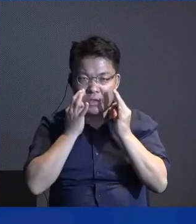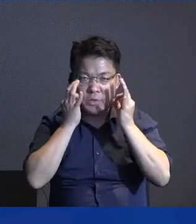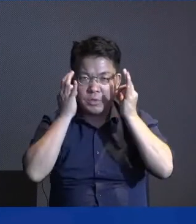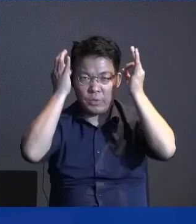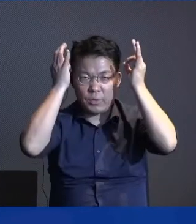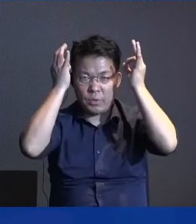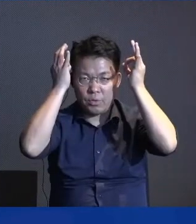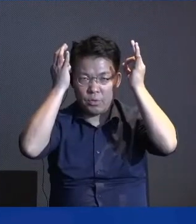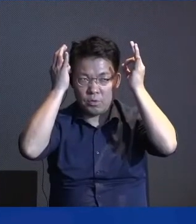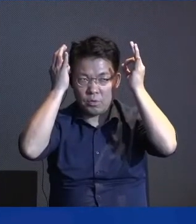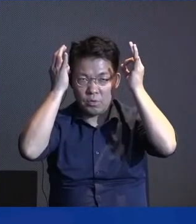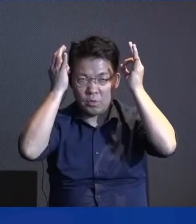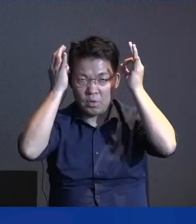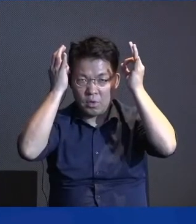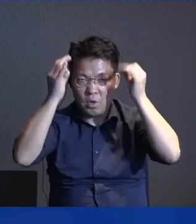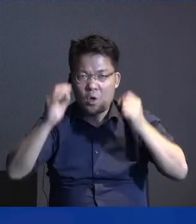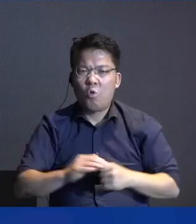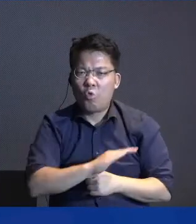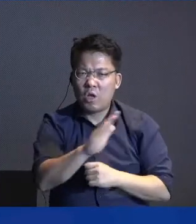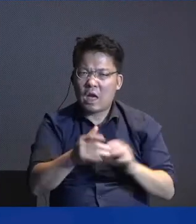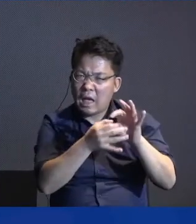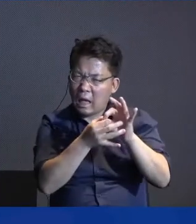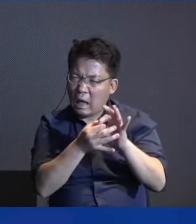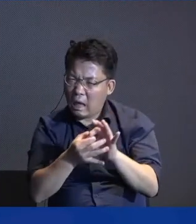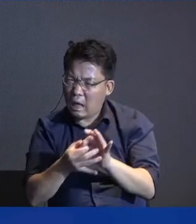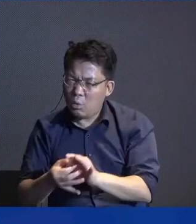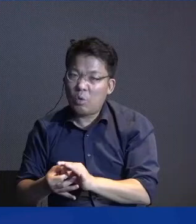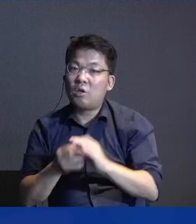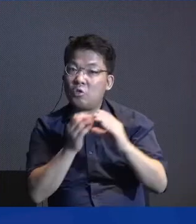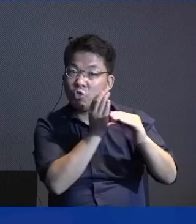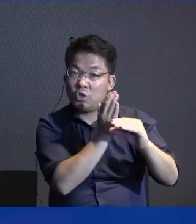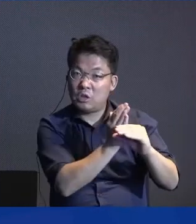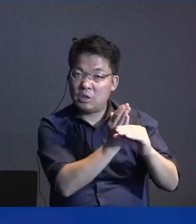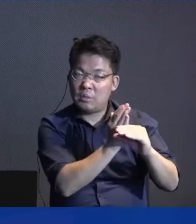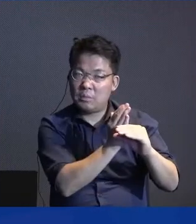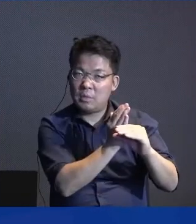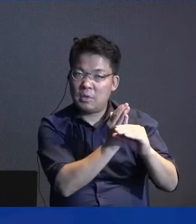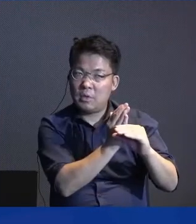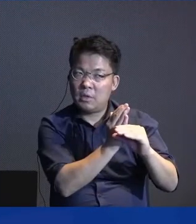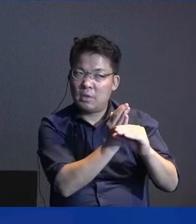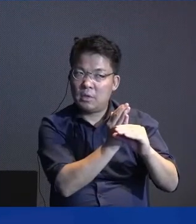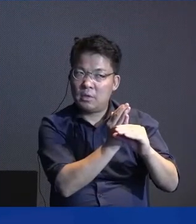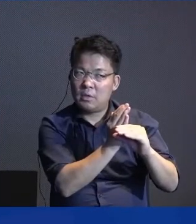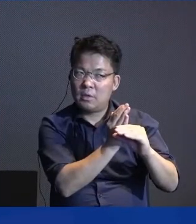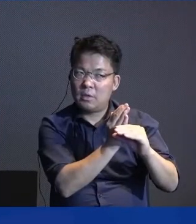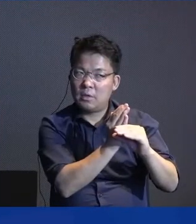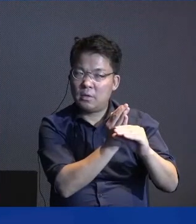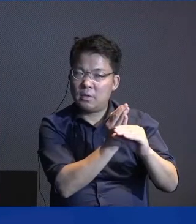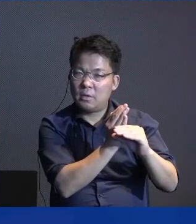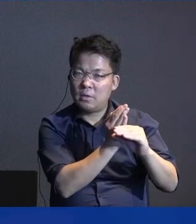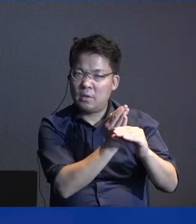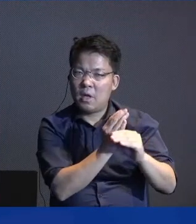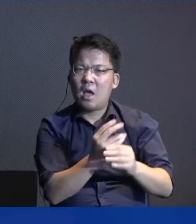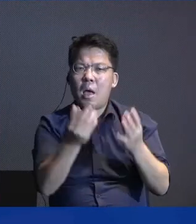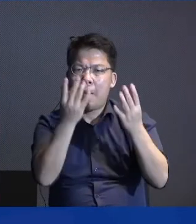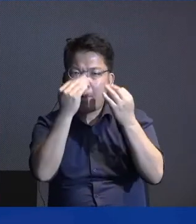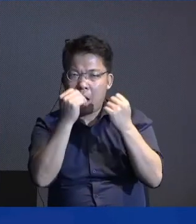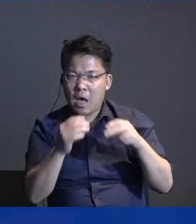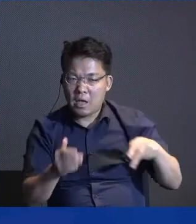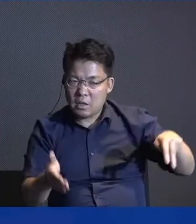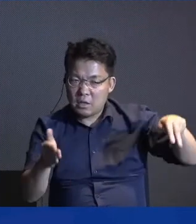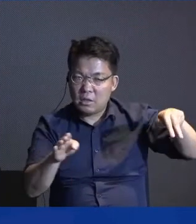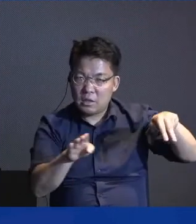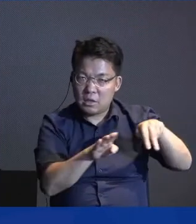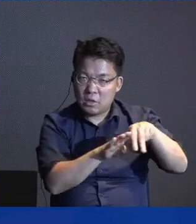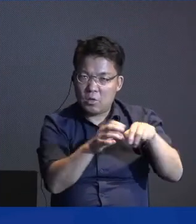more like a positive, more facilities in a community or providing more community